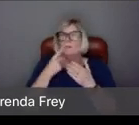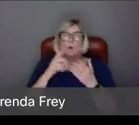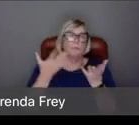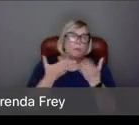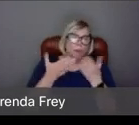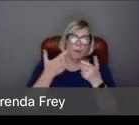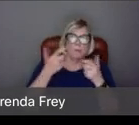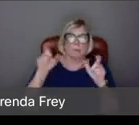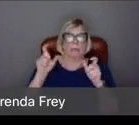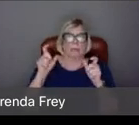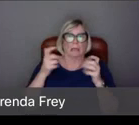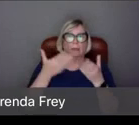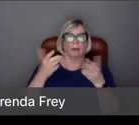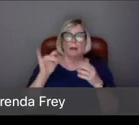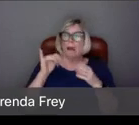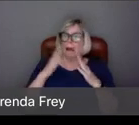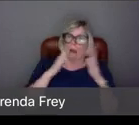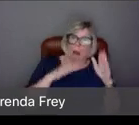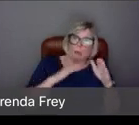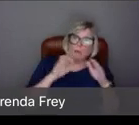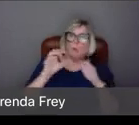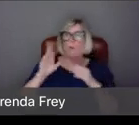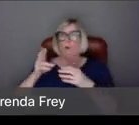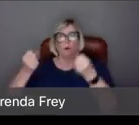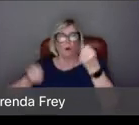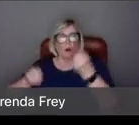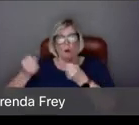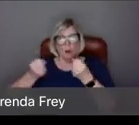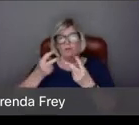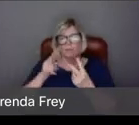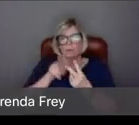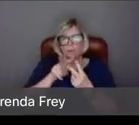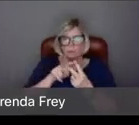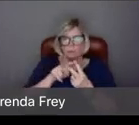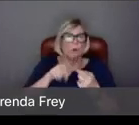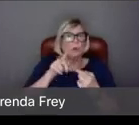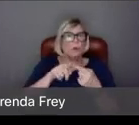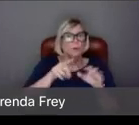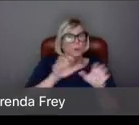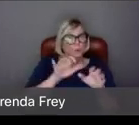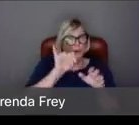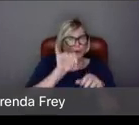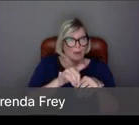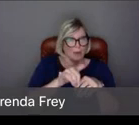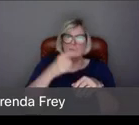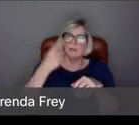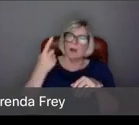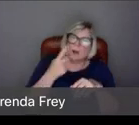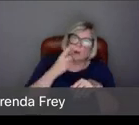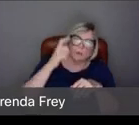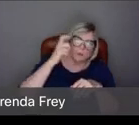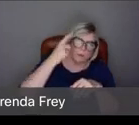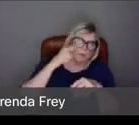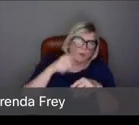house or a car. Let's talk about those 2 big things. So when you're doing that, it's always wise